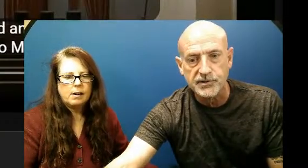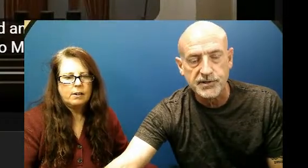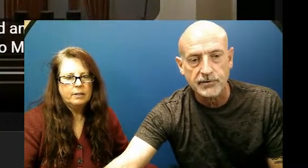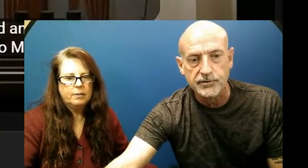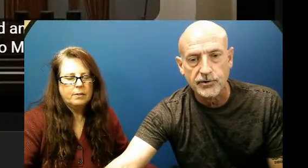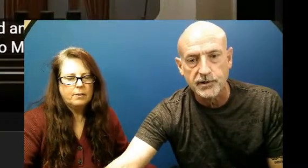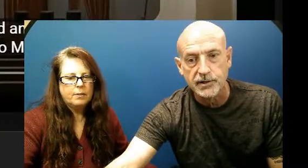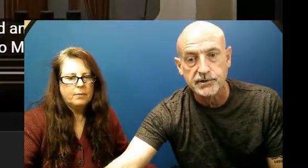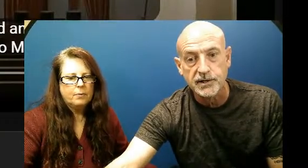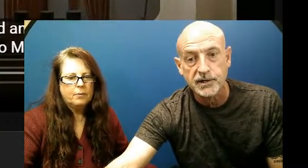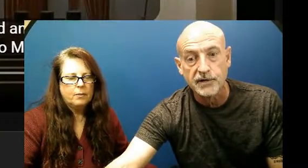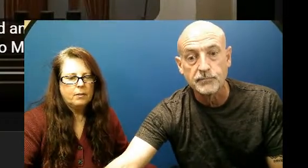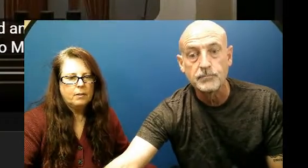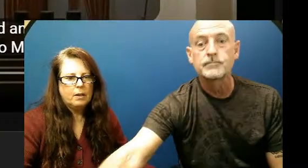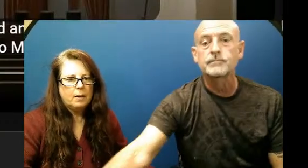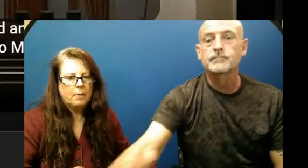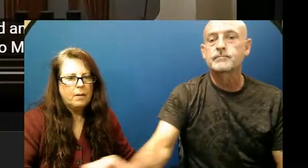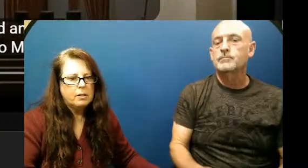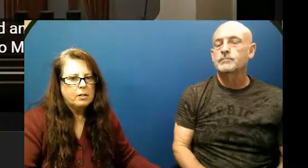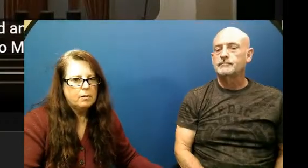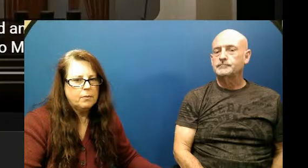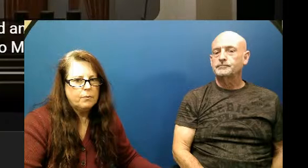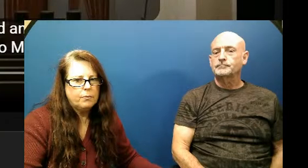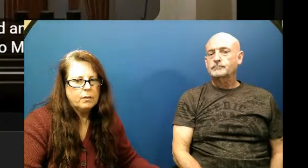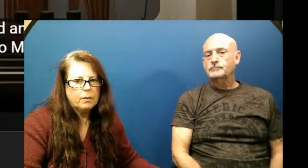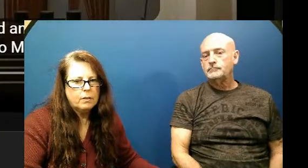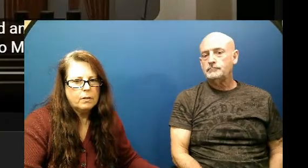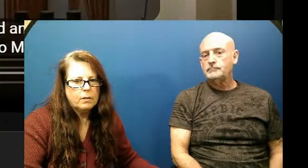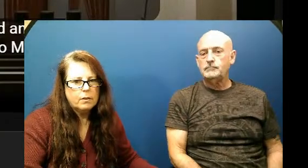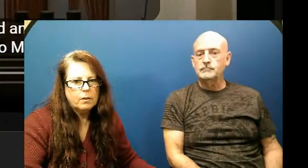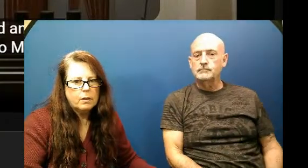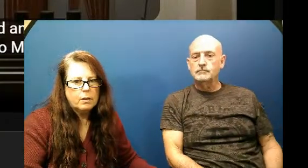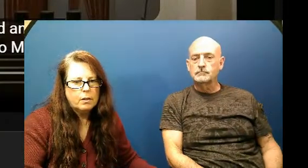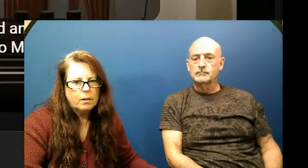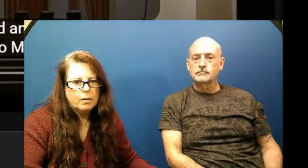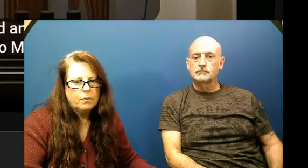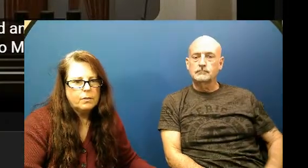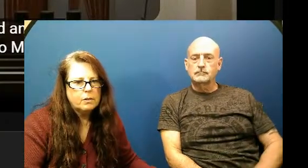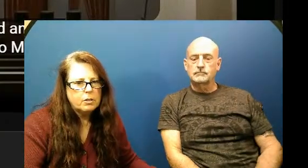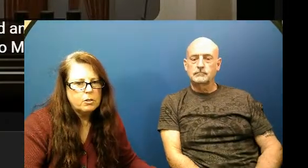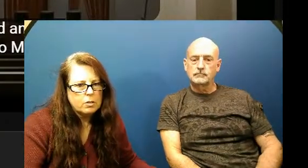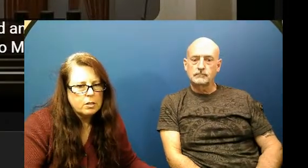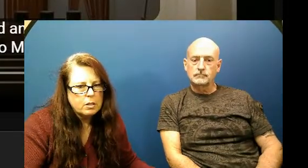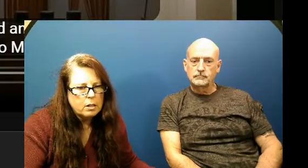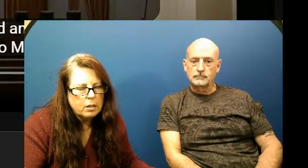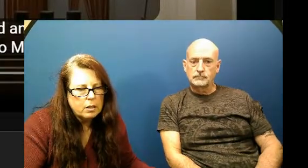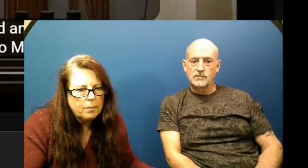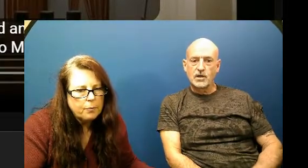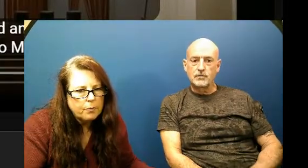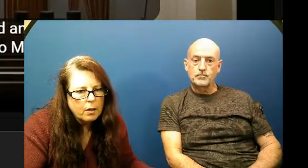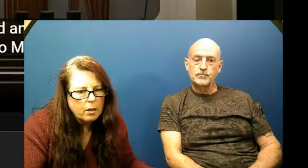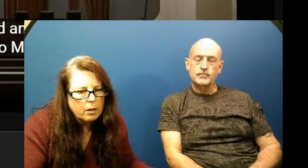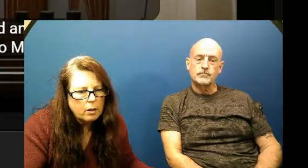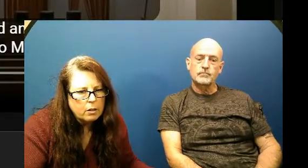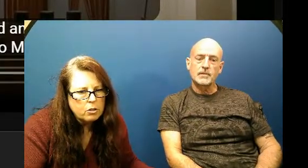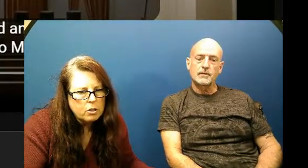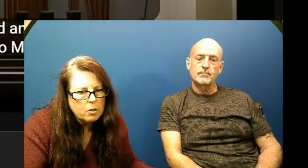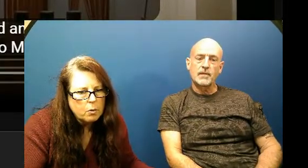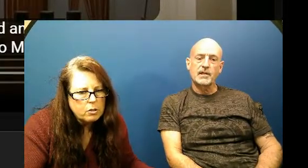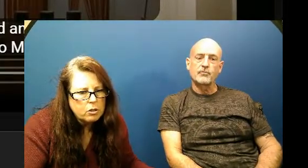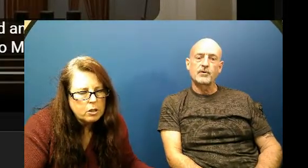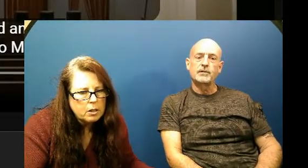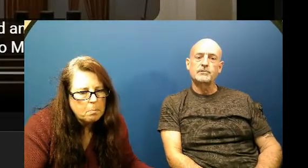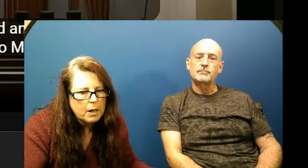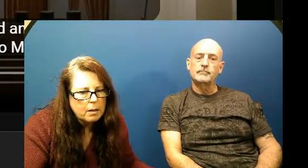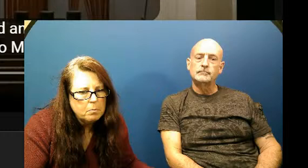it doesn't sound like they're getting into any of them. Editorial discretion. Yeah, the editorial discretion. It also. Did you see No. Launch's